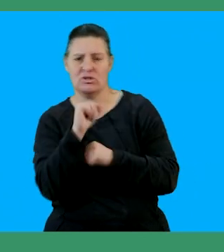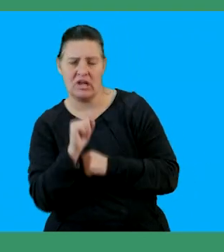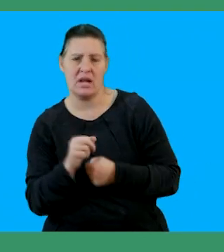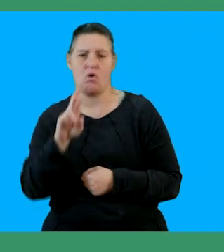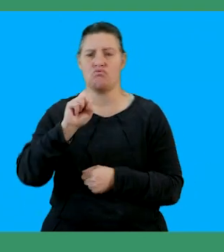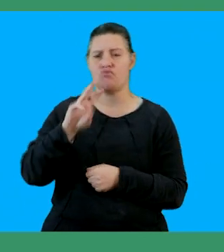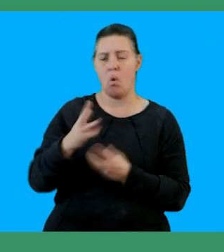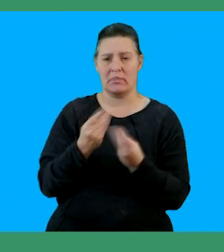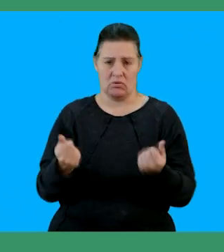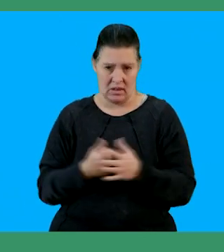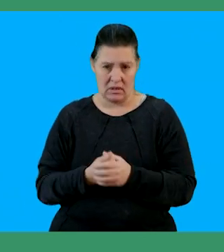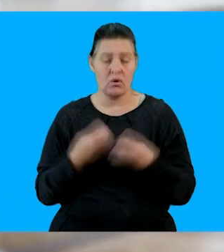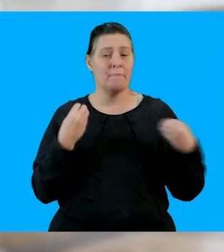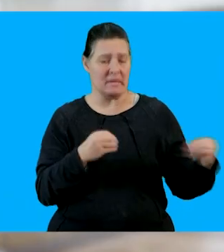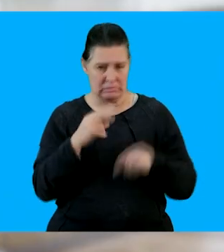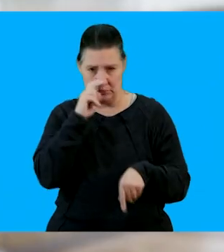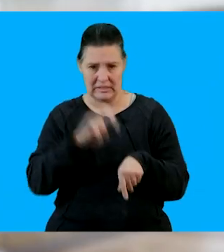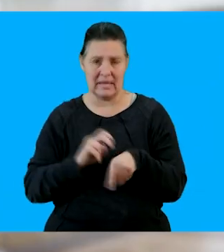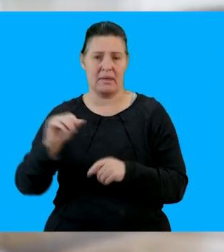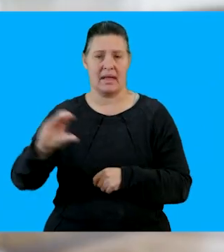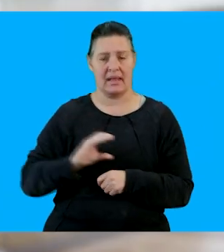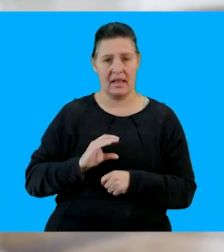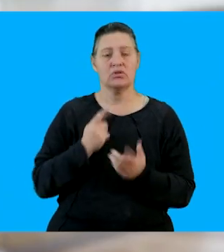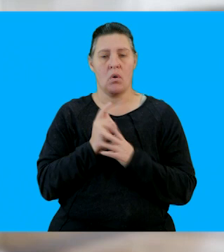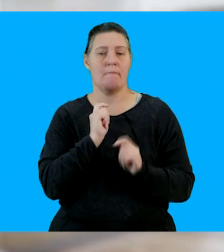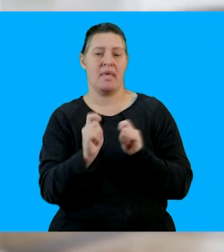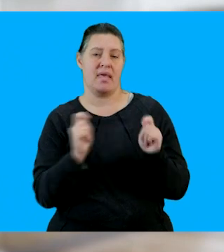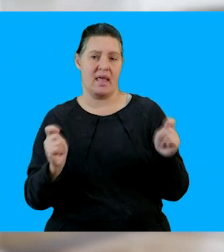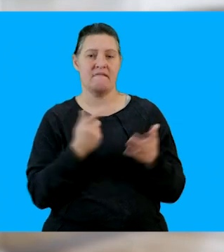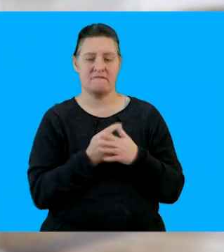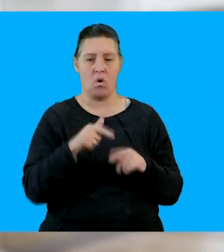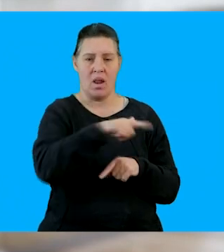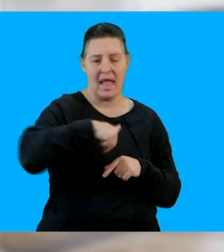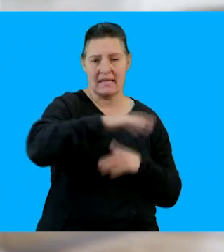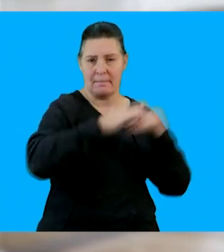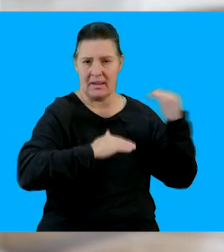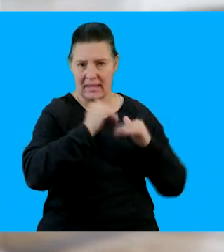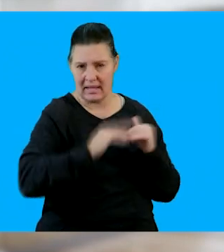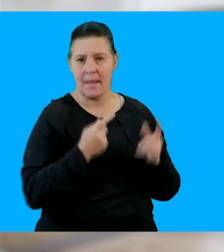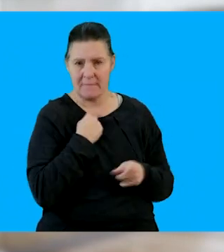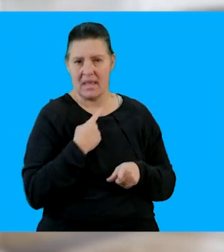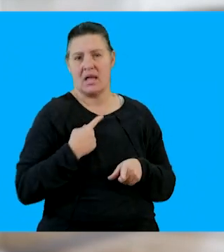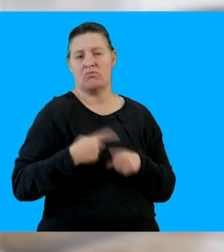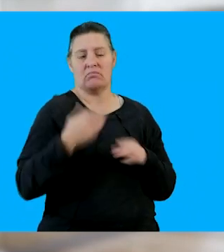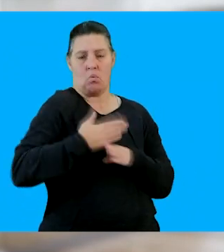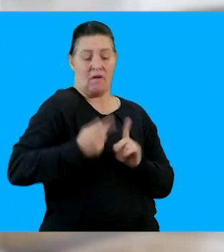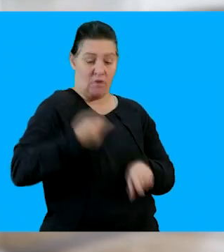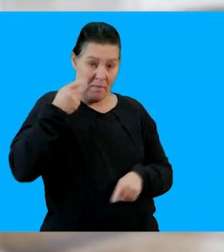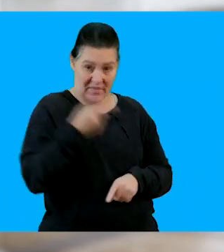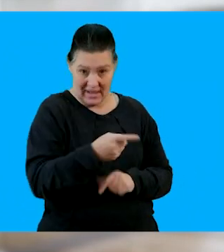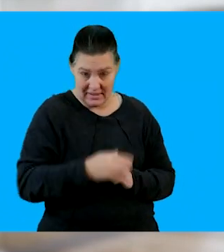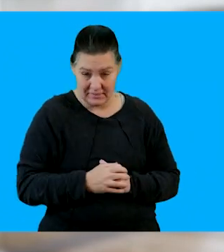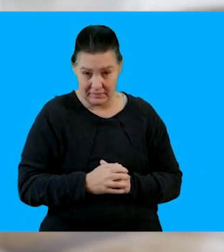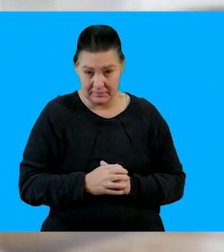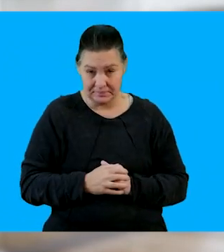raw materials. So a business will need money to obviously pay for the land and building at which they are going to